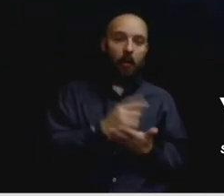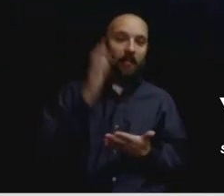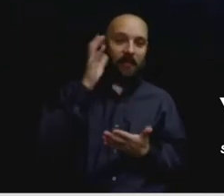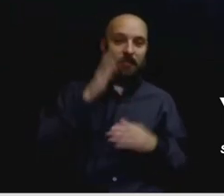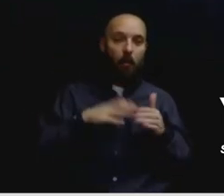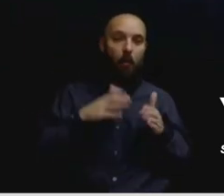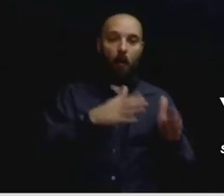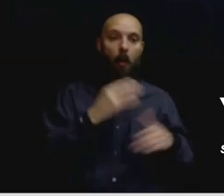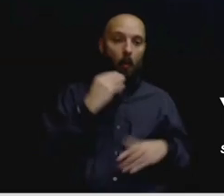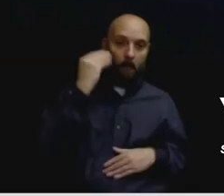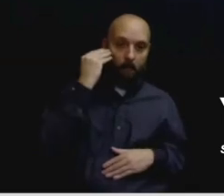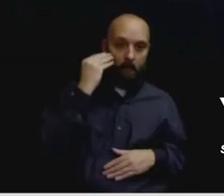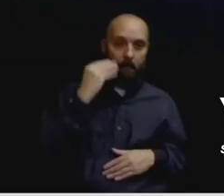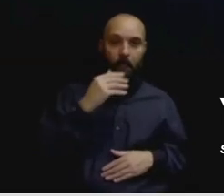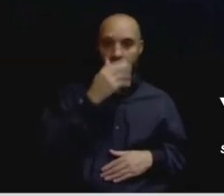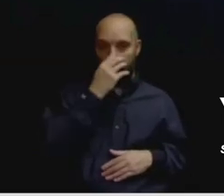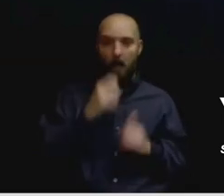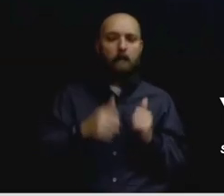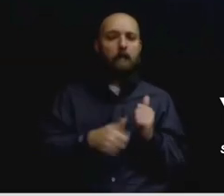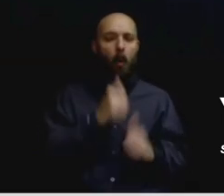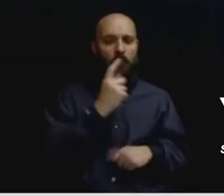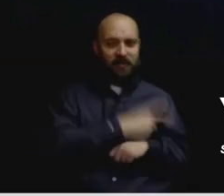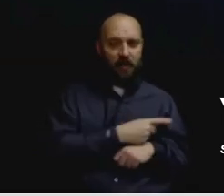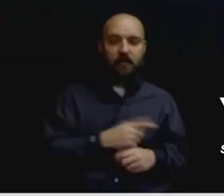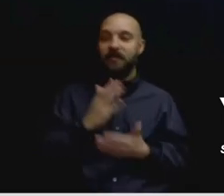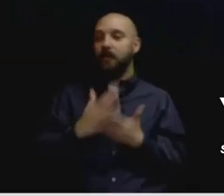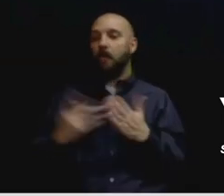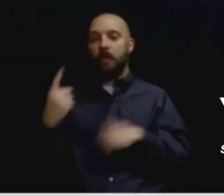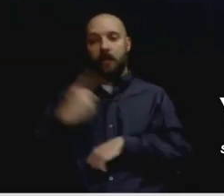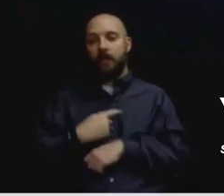home. Most days. Some days I just need